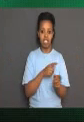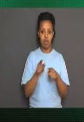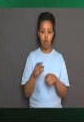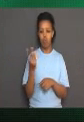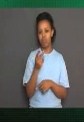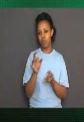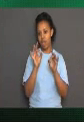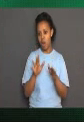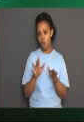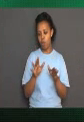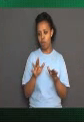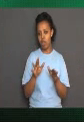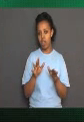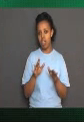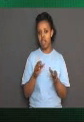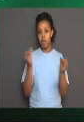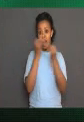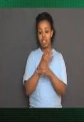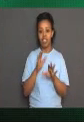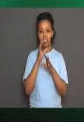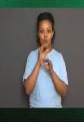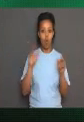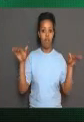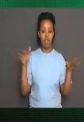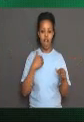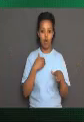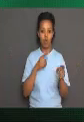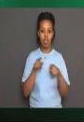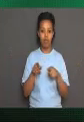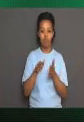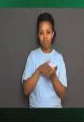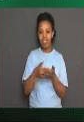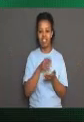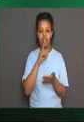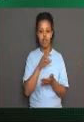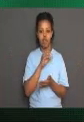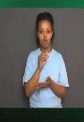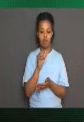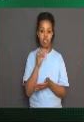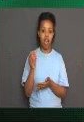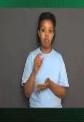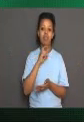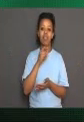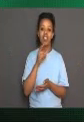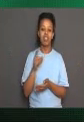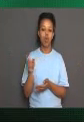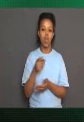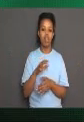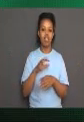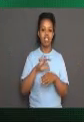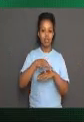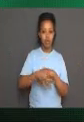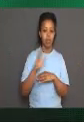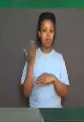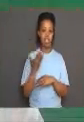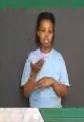these. And the bones in bat wings are flexible and covered in an elastic-like